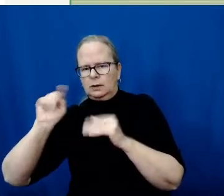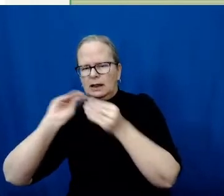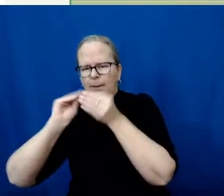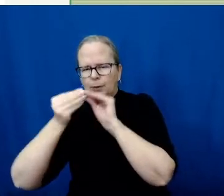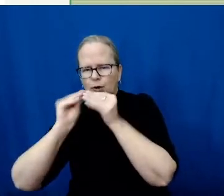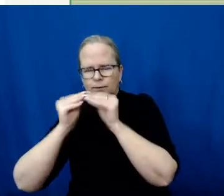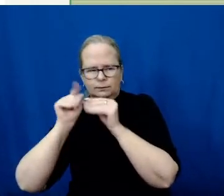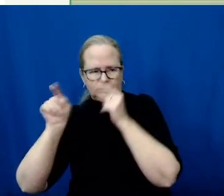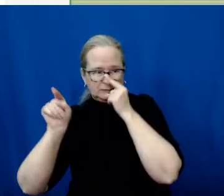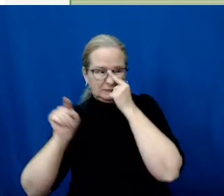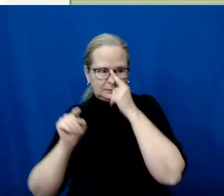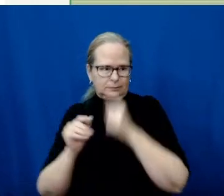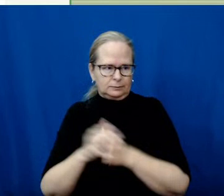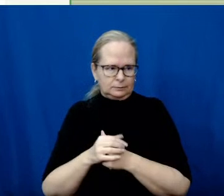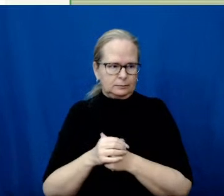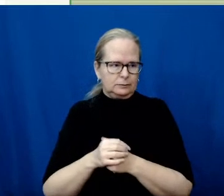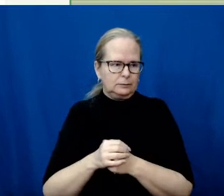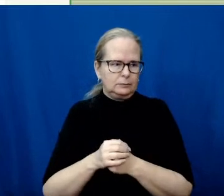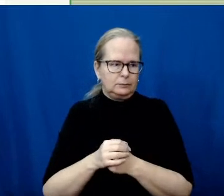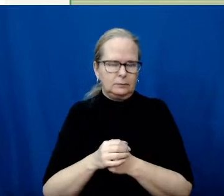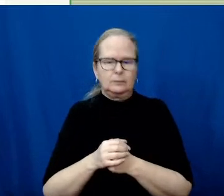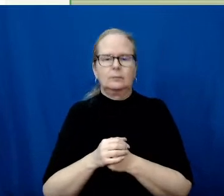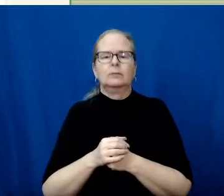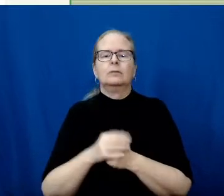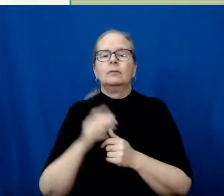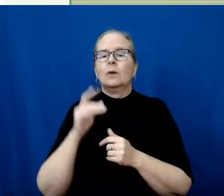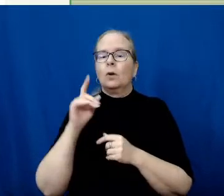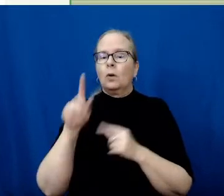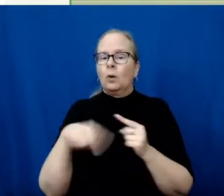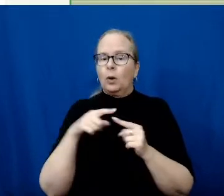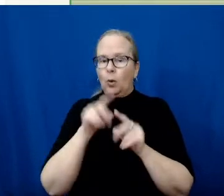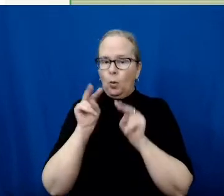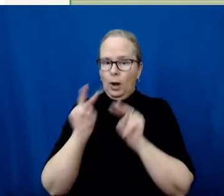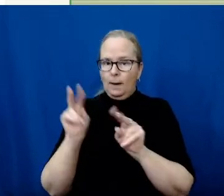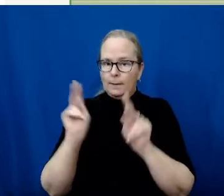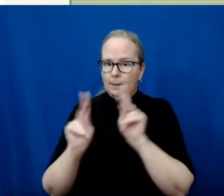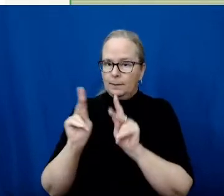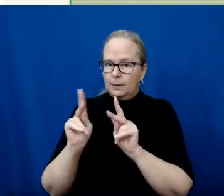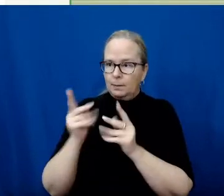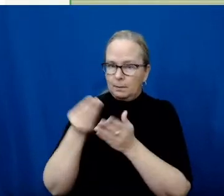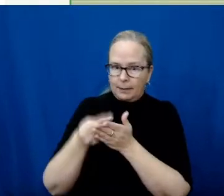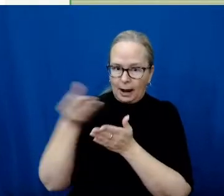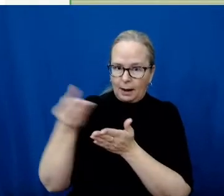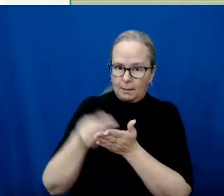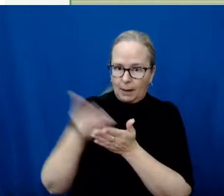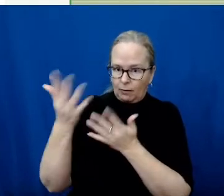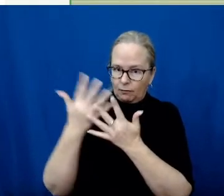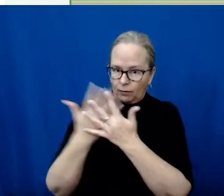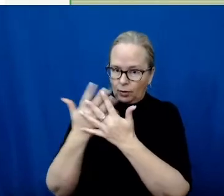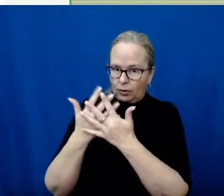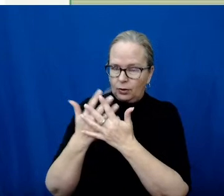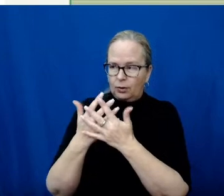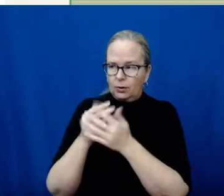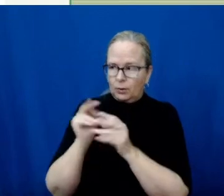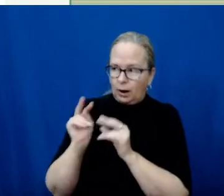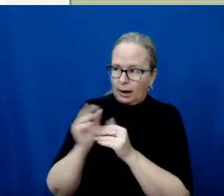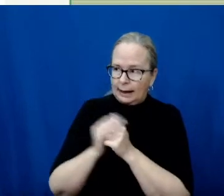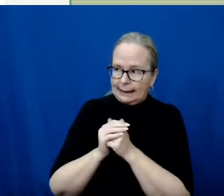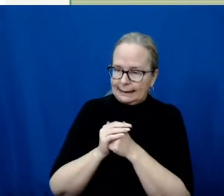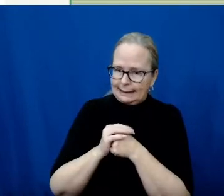of entertaining, and probably a great place for marriage counselors to pick up clients.